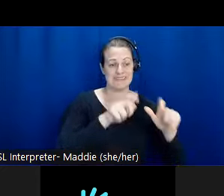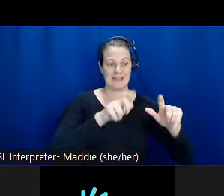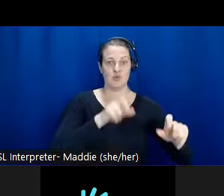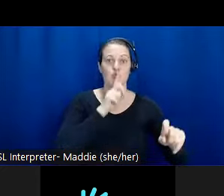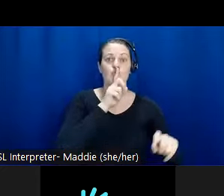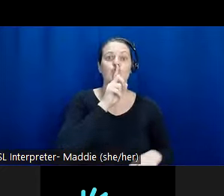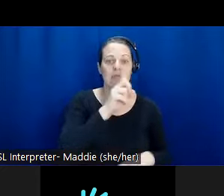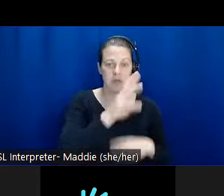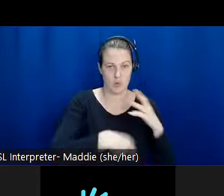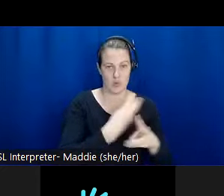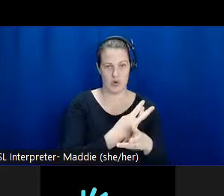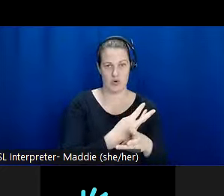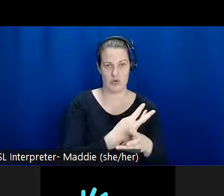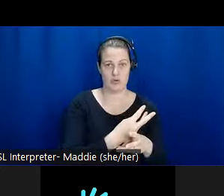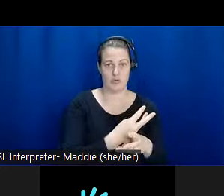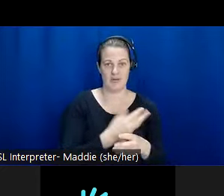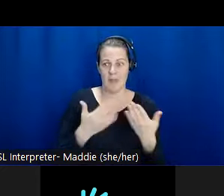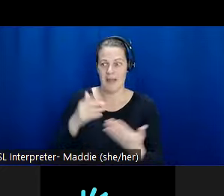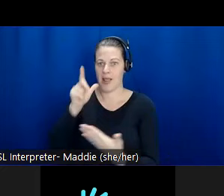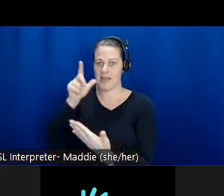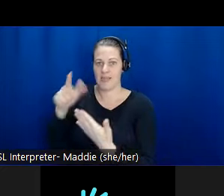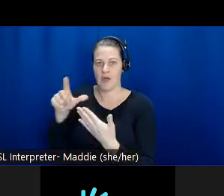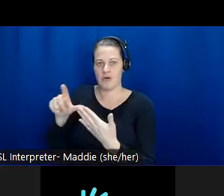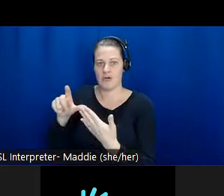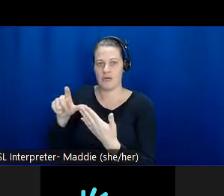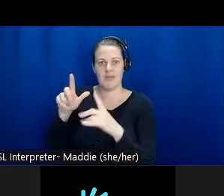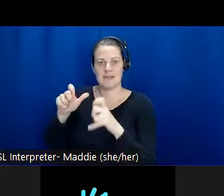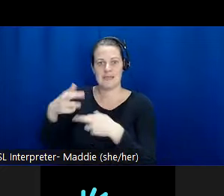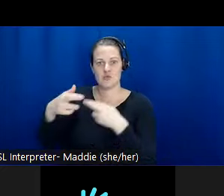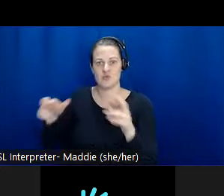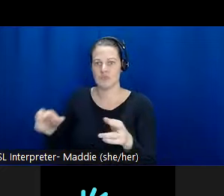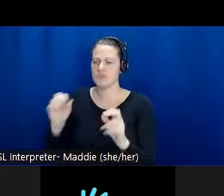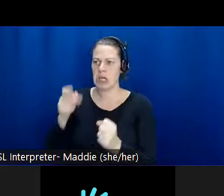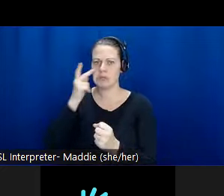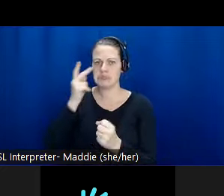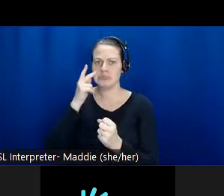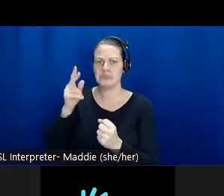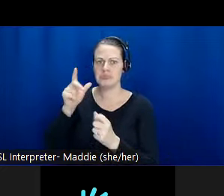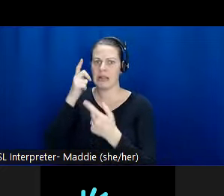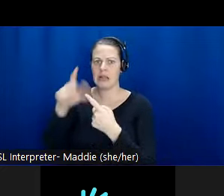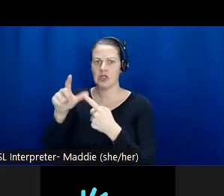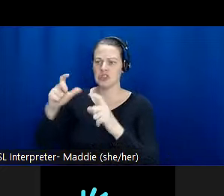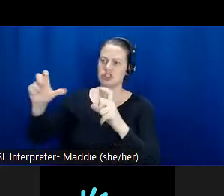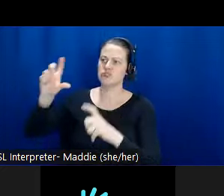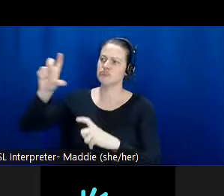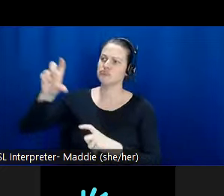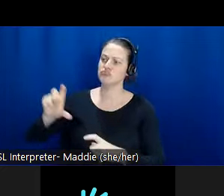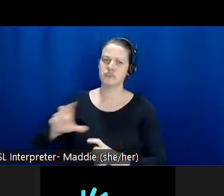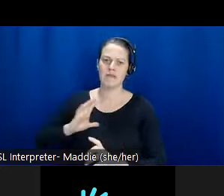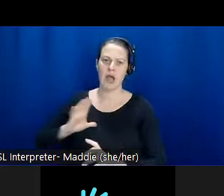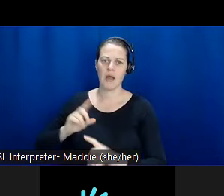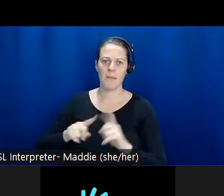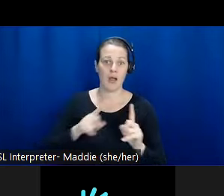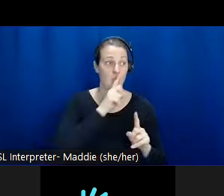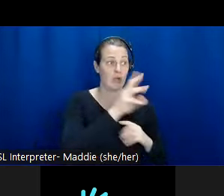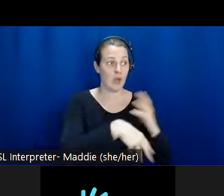So maybe reading letters inside of the exam room is okay, but outside in the real world, you're having